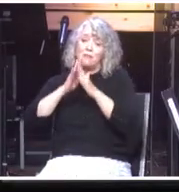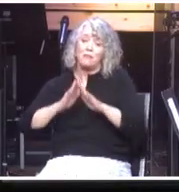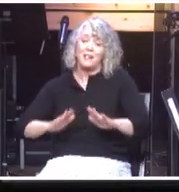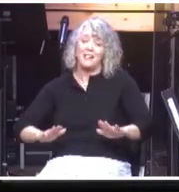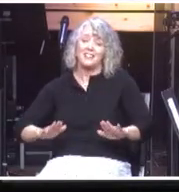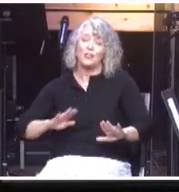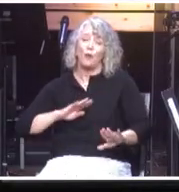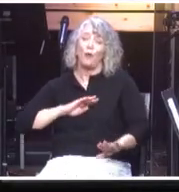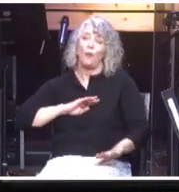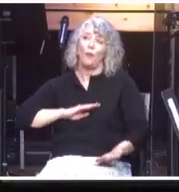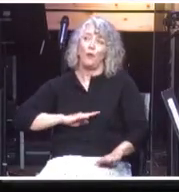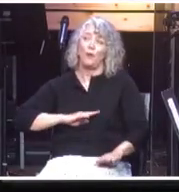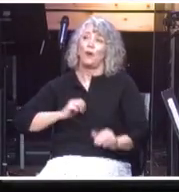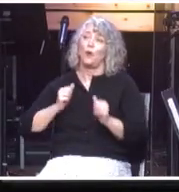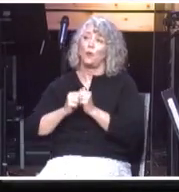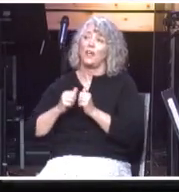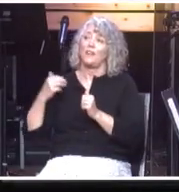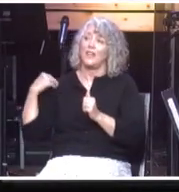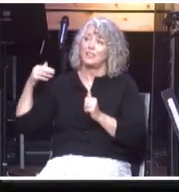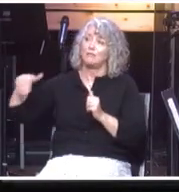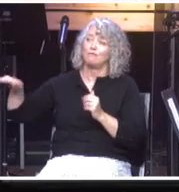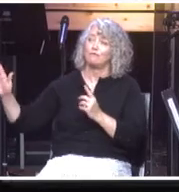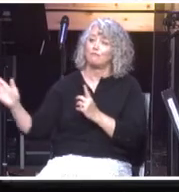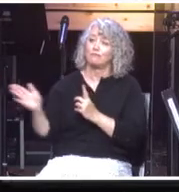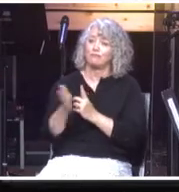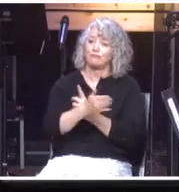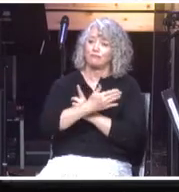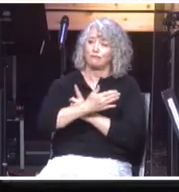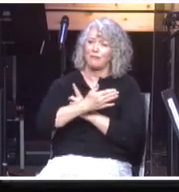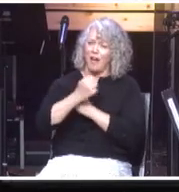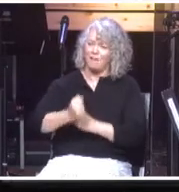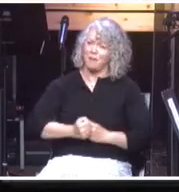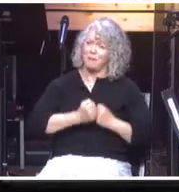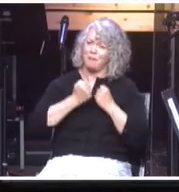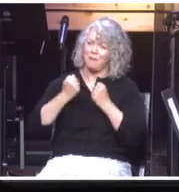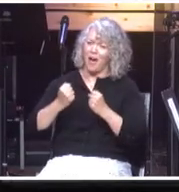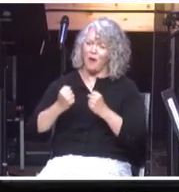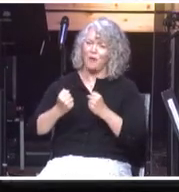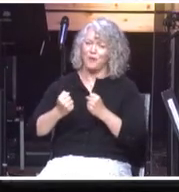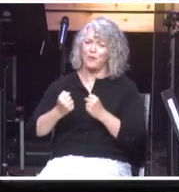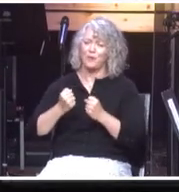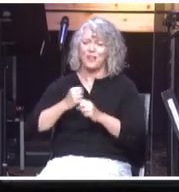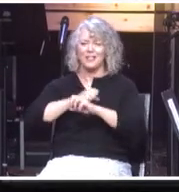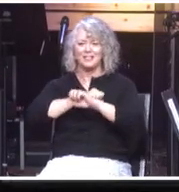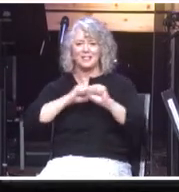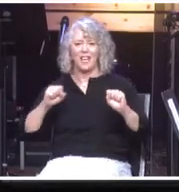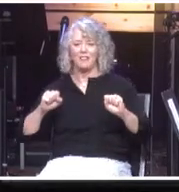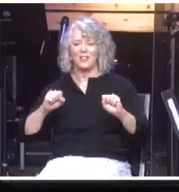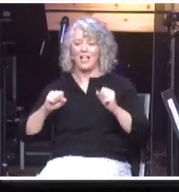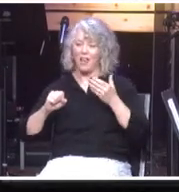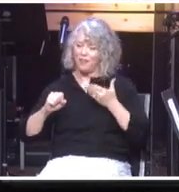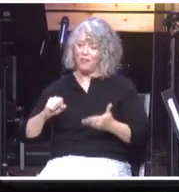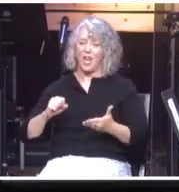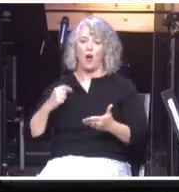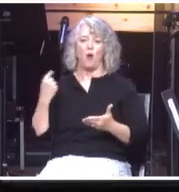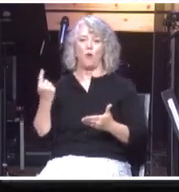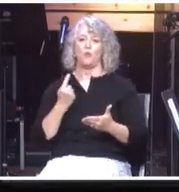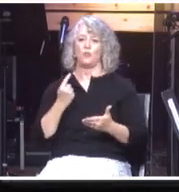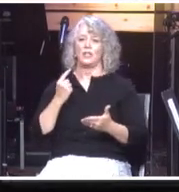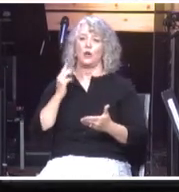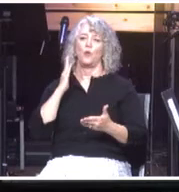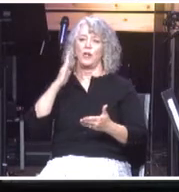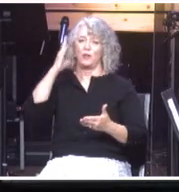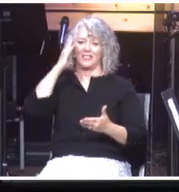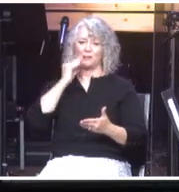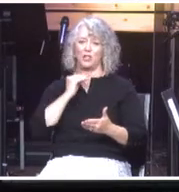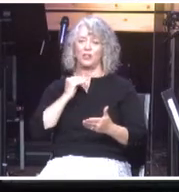the shadow of His almighty wings. Indeed, there and there alone, we know